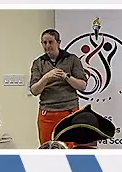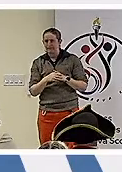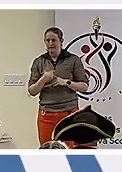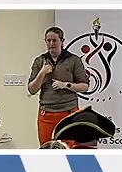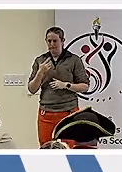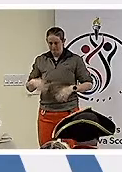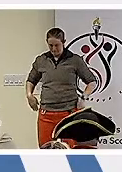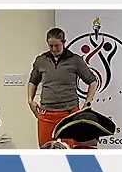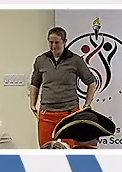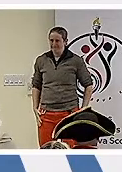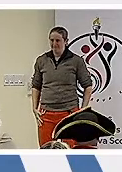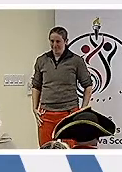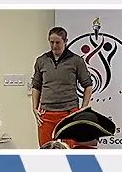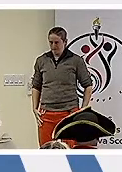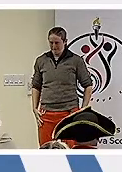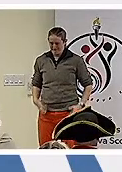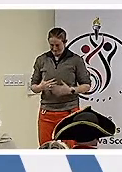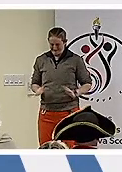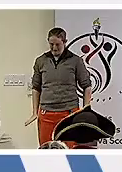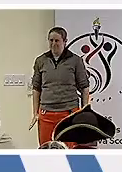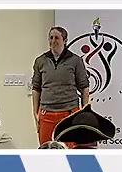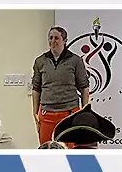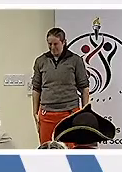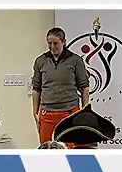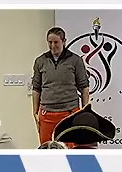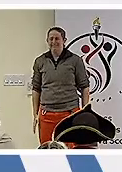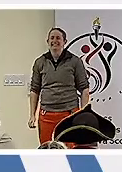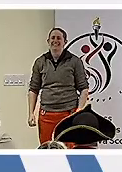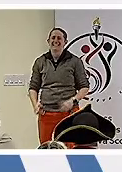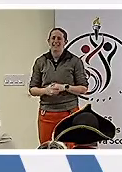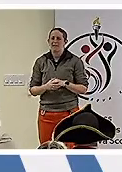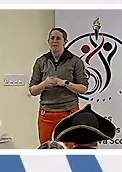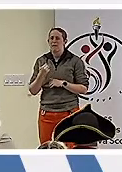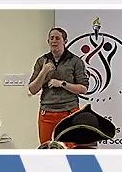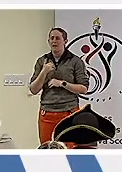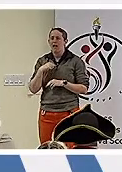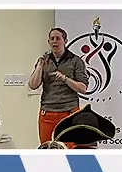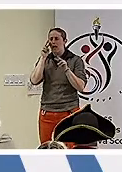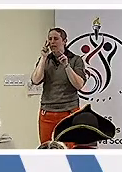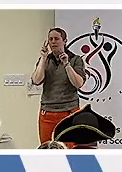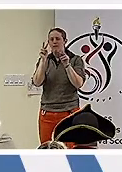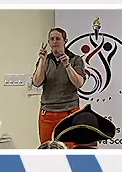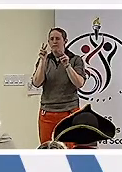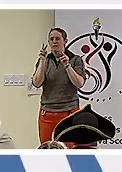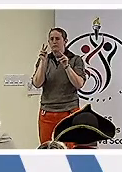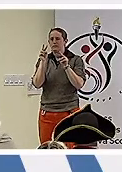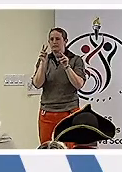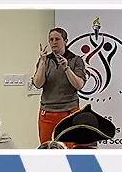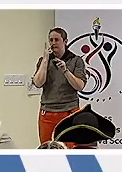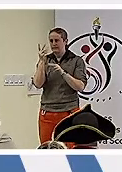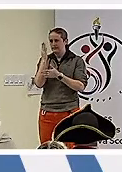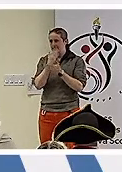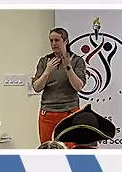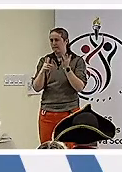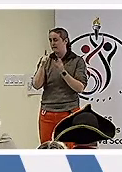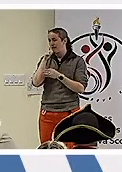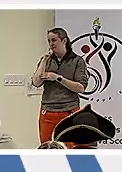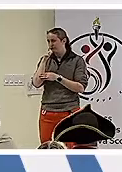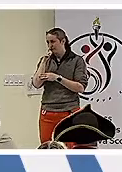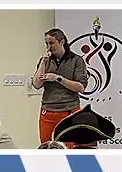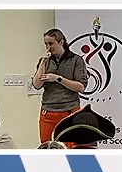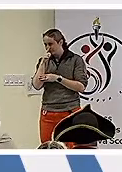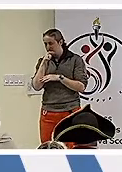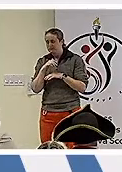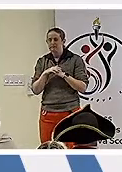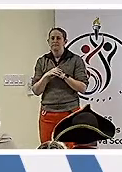out of the way. I will be looking forward to seeing some of you at the luncheon. I would